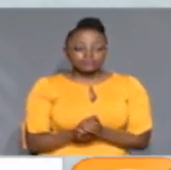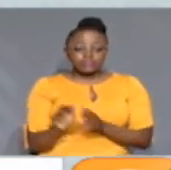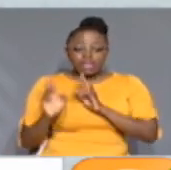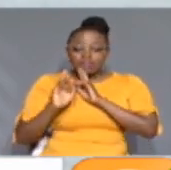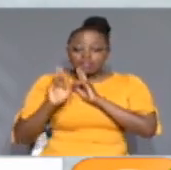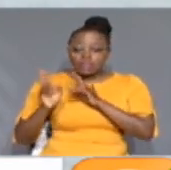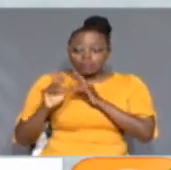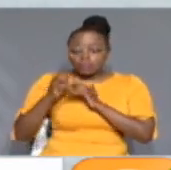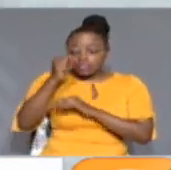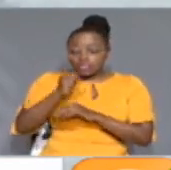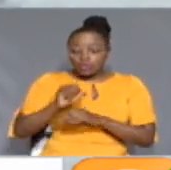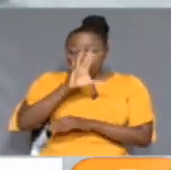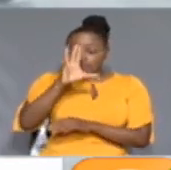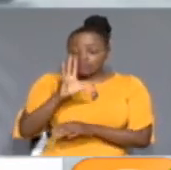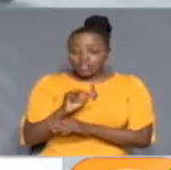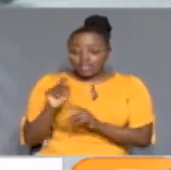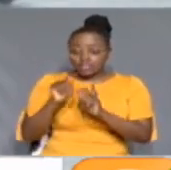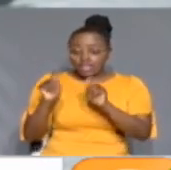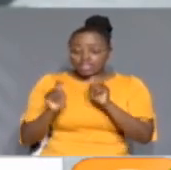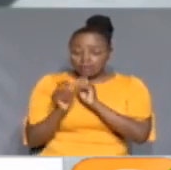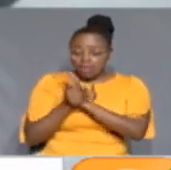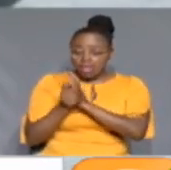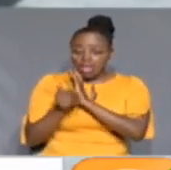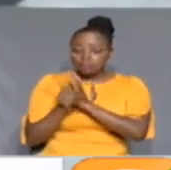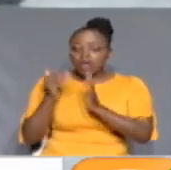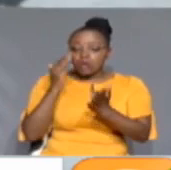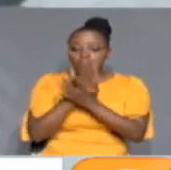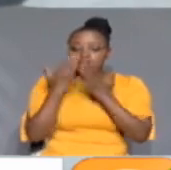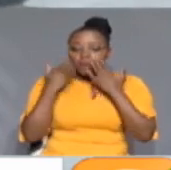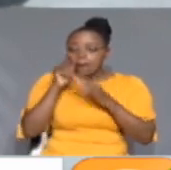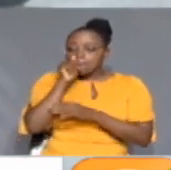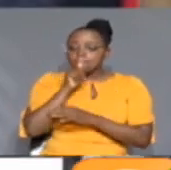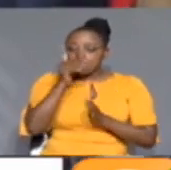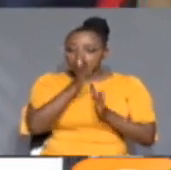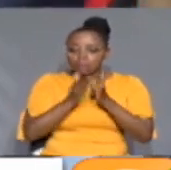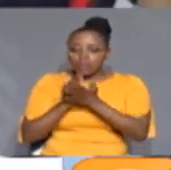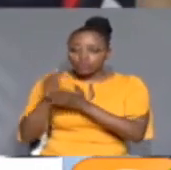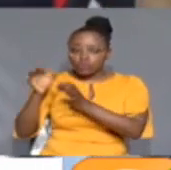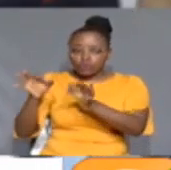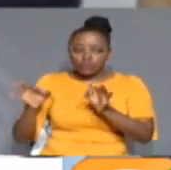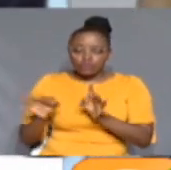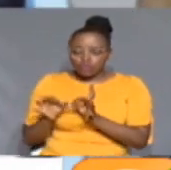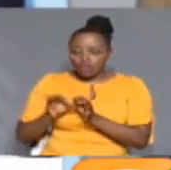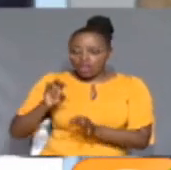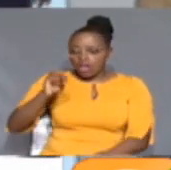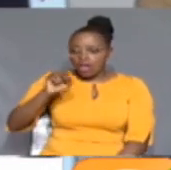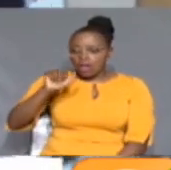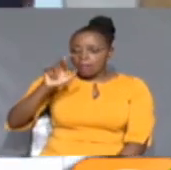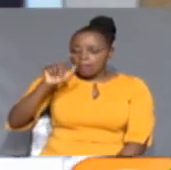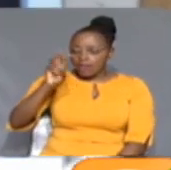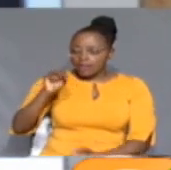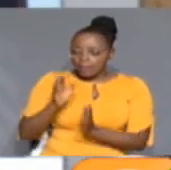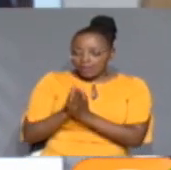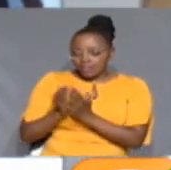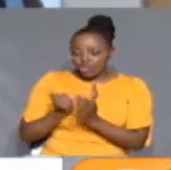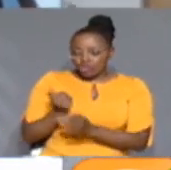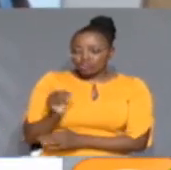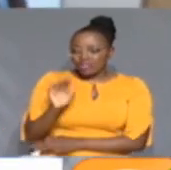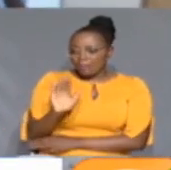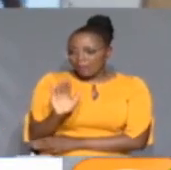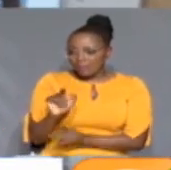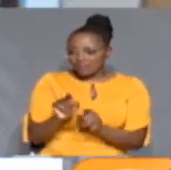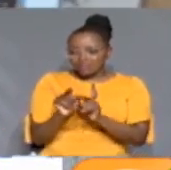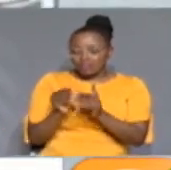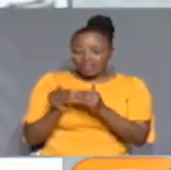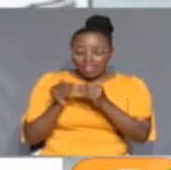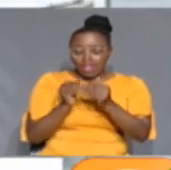Reports of a South African team of divers have been confirmed to be a private plan by the family of Mariam and Amanda. But as for rescue efforts led by